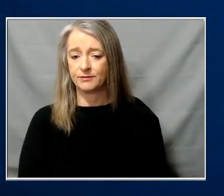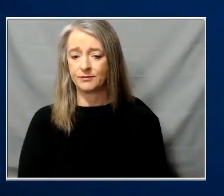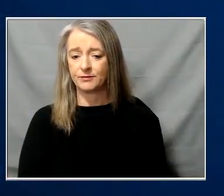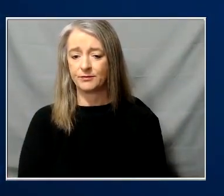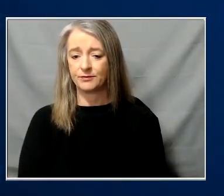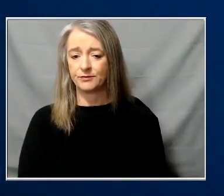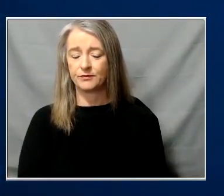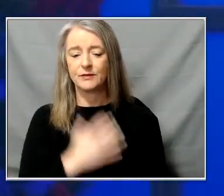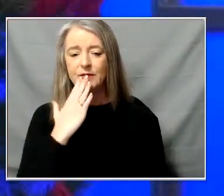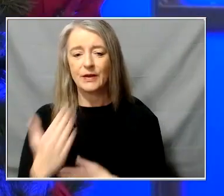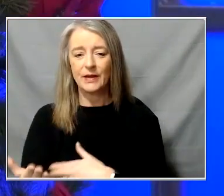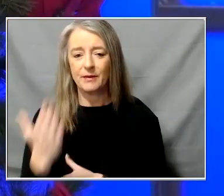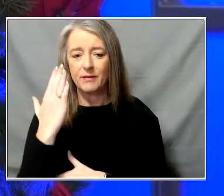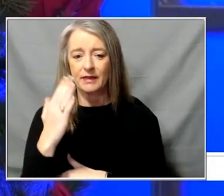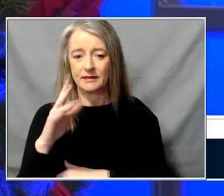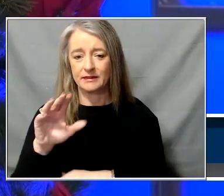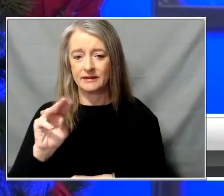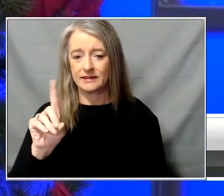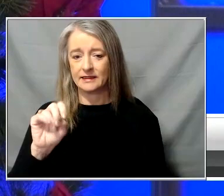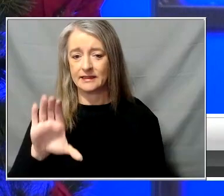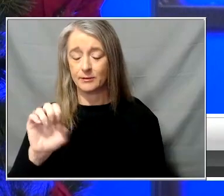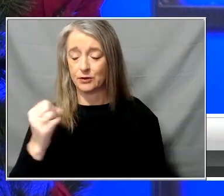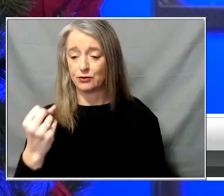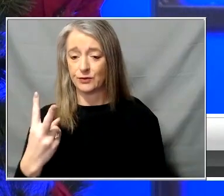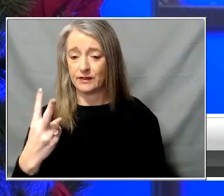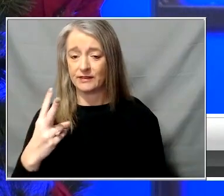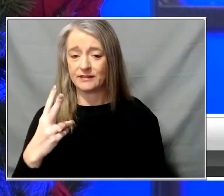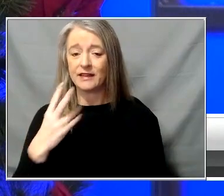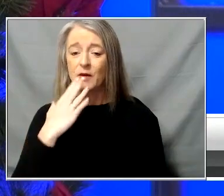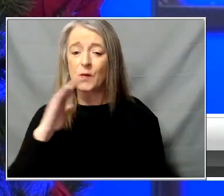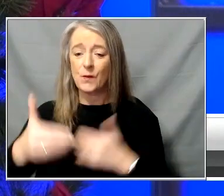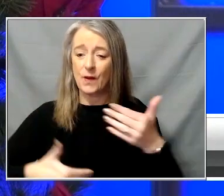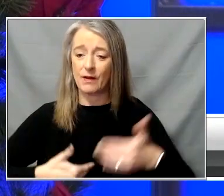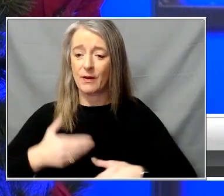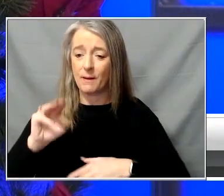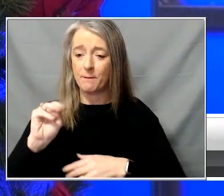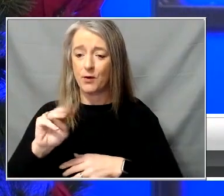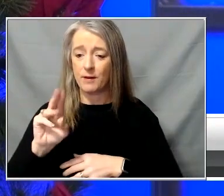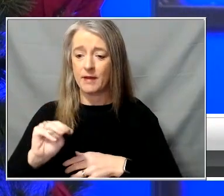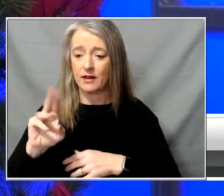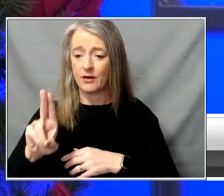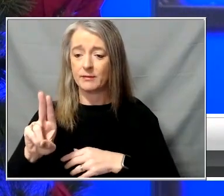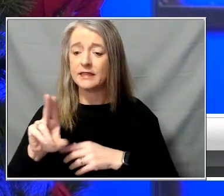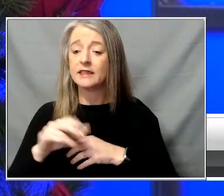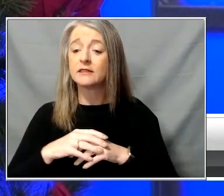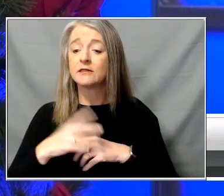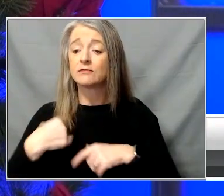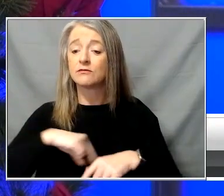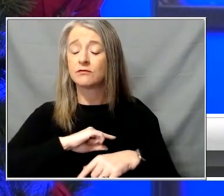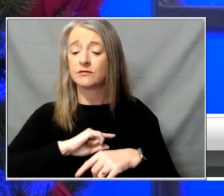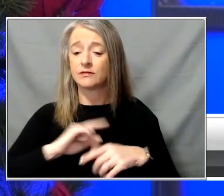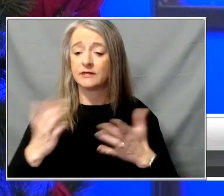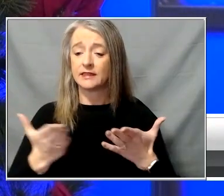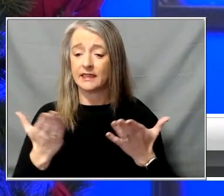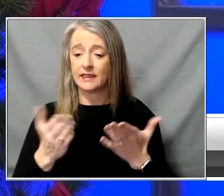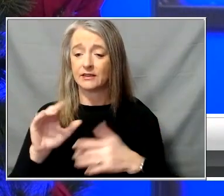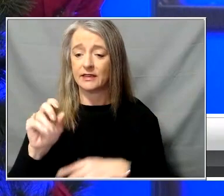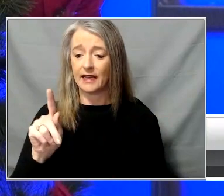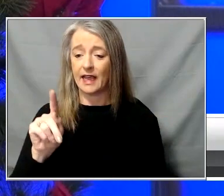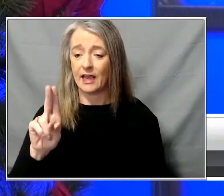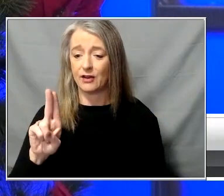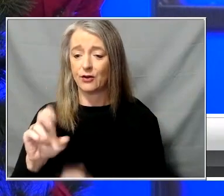Good morning. It is Monday, December 12th. I'm Jessica Lovell. Welcome into the Morning Medical Update. We are live here inside the Dolph C. Simons Jr. Family